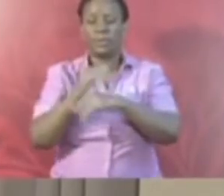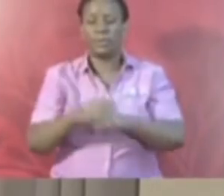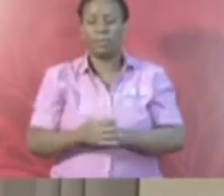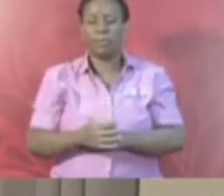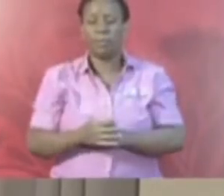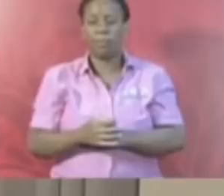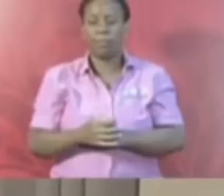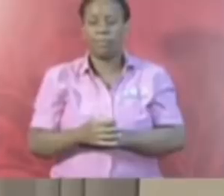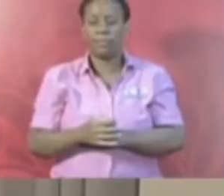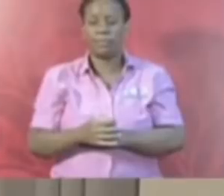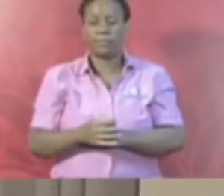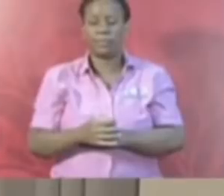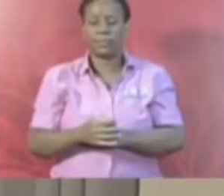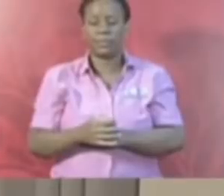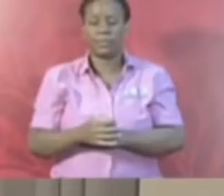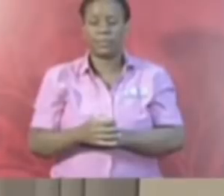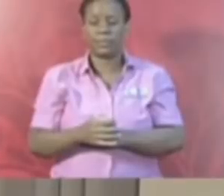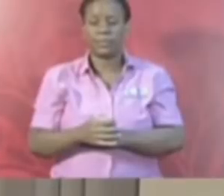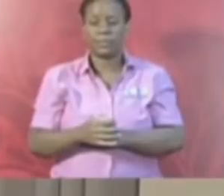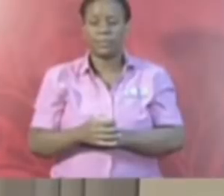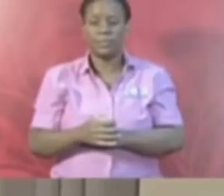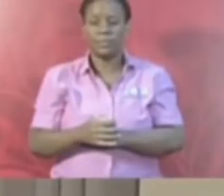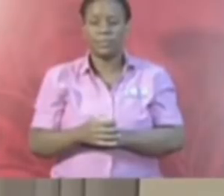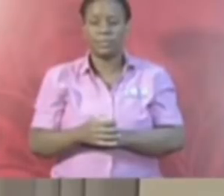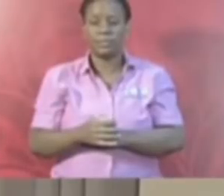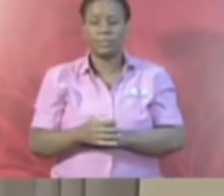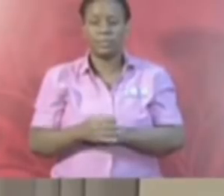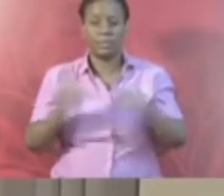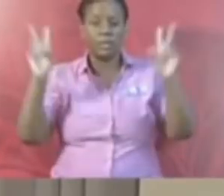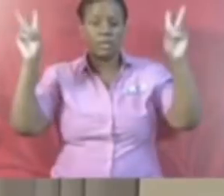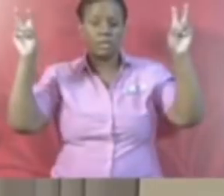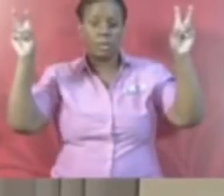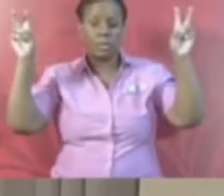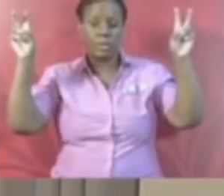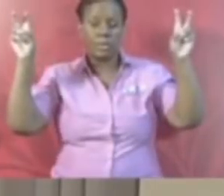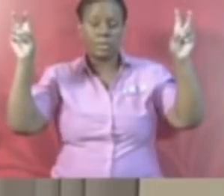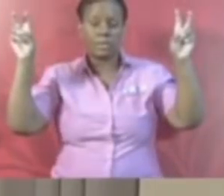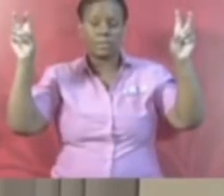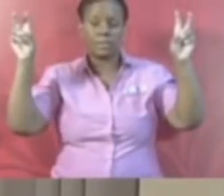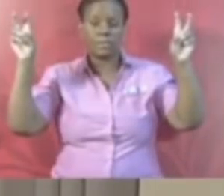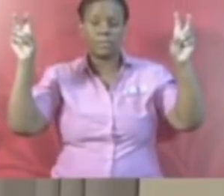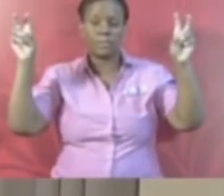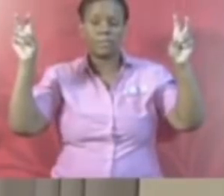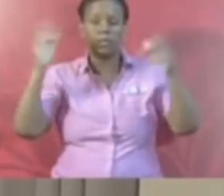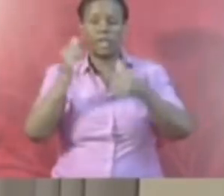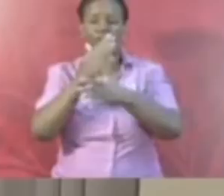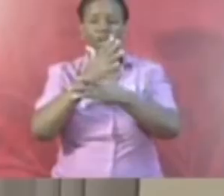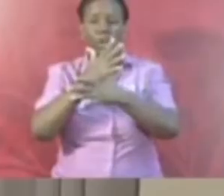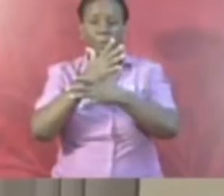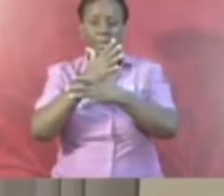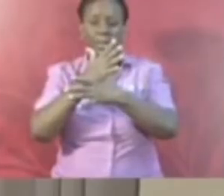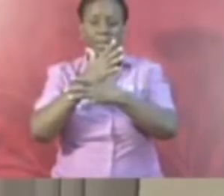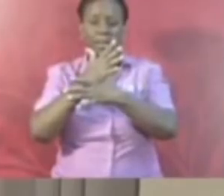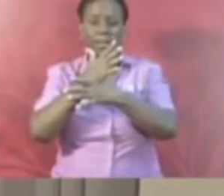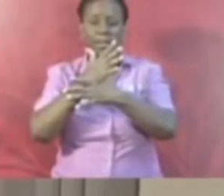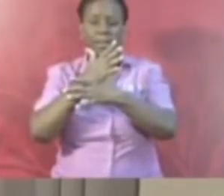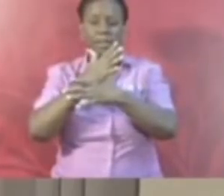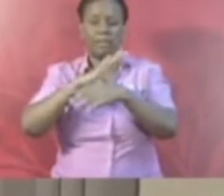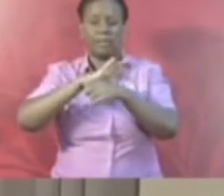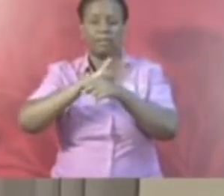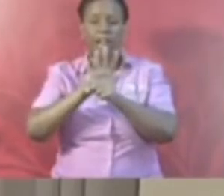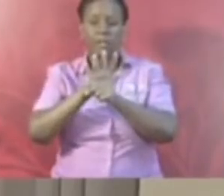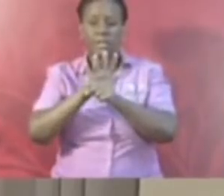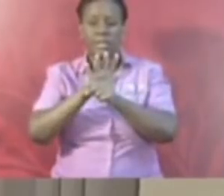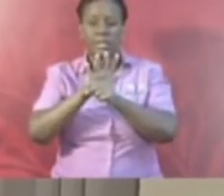And the caption of that article goes like this: Germany's virus response won plaudits, as